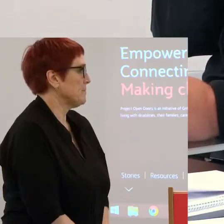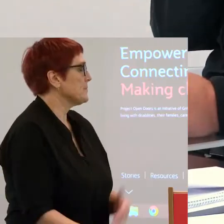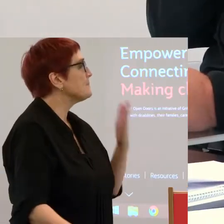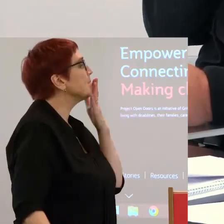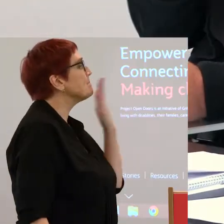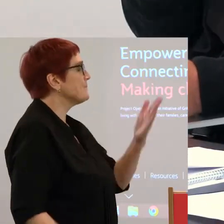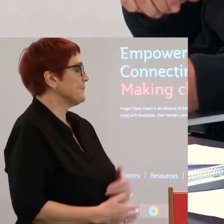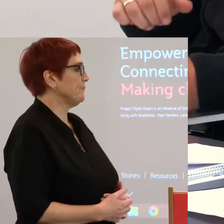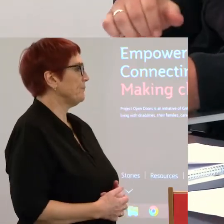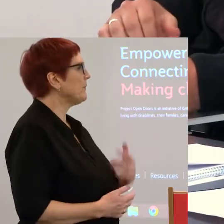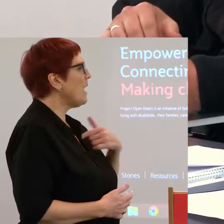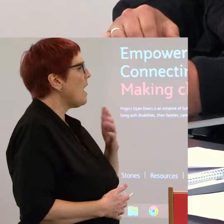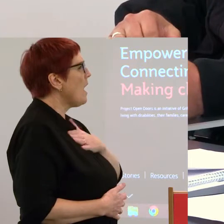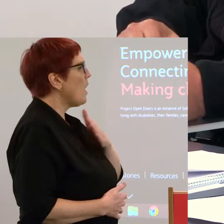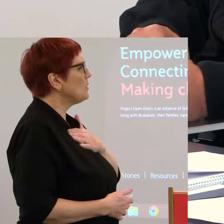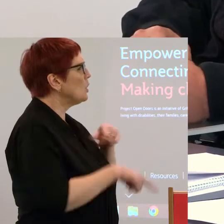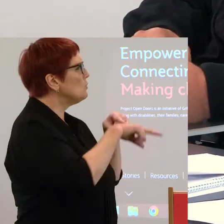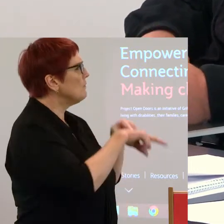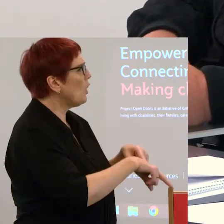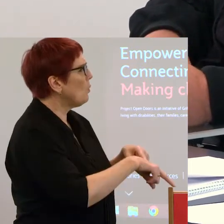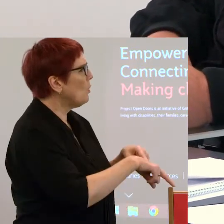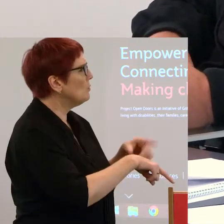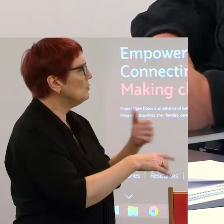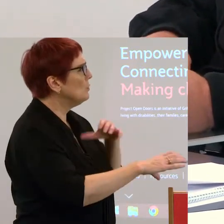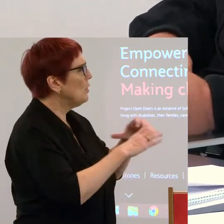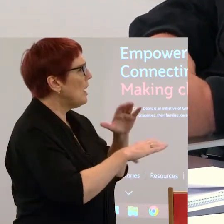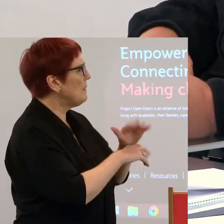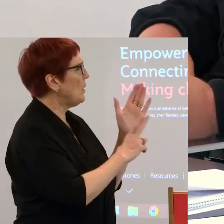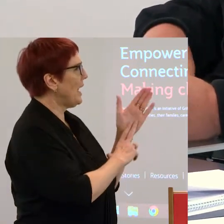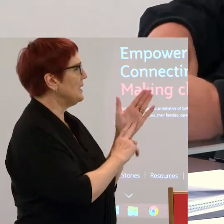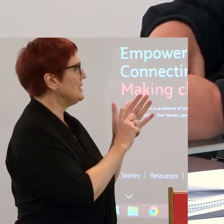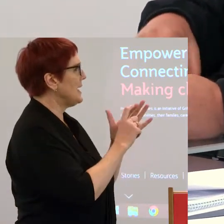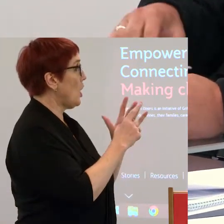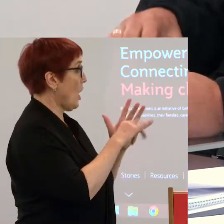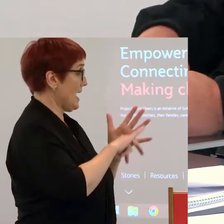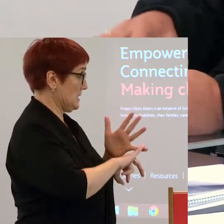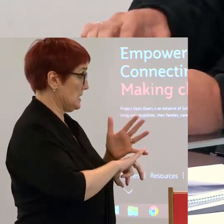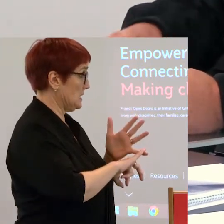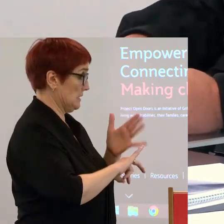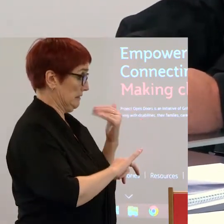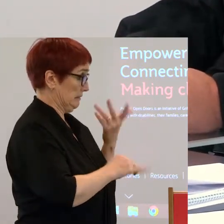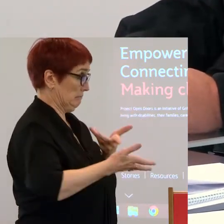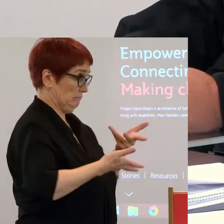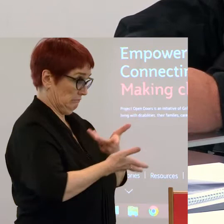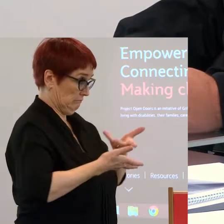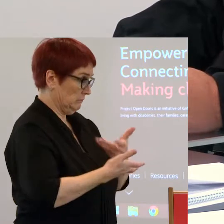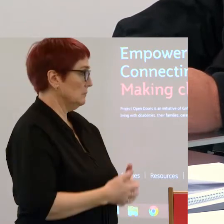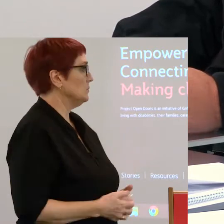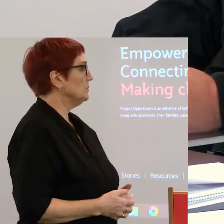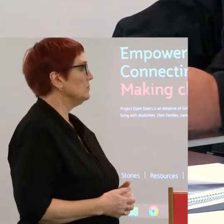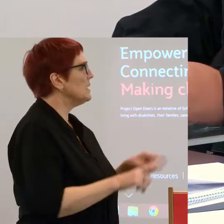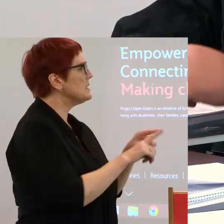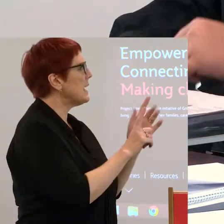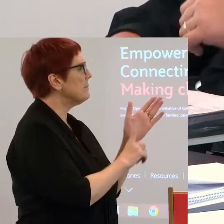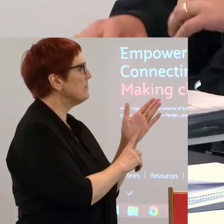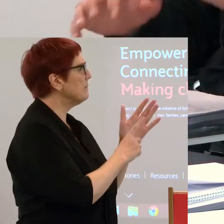Thank you. I'd just like to add on to the conversation about the NDIS that we've just been having. I think, as Leslie